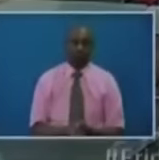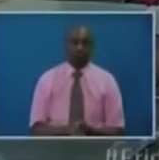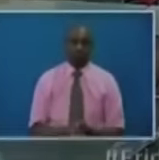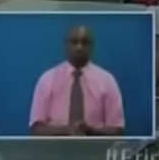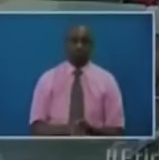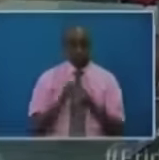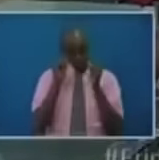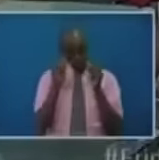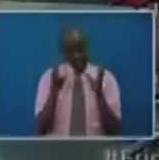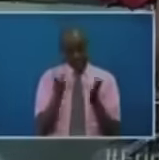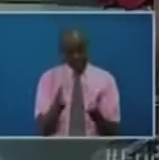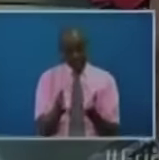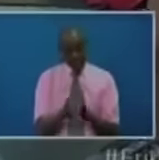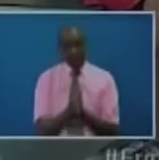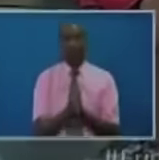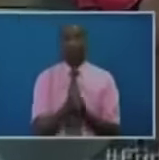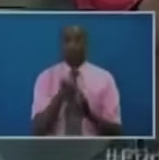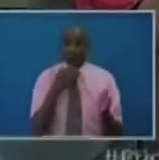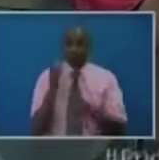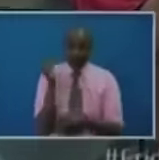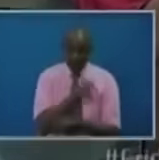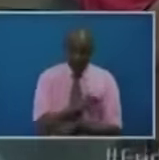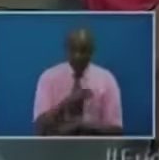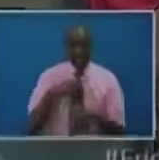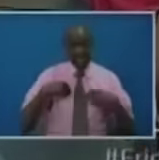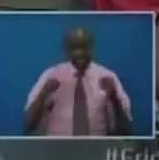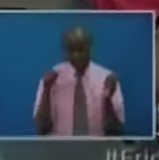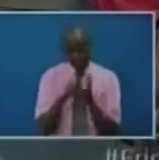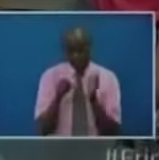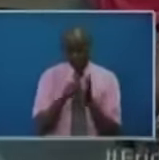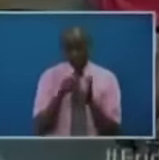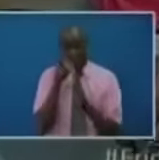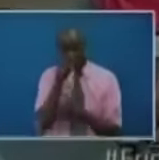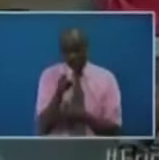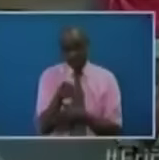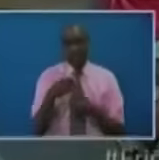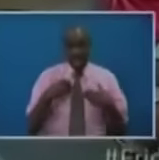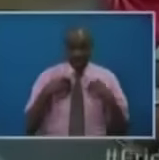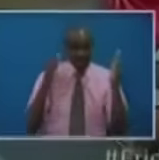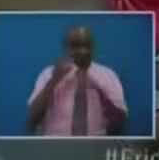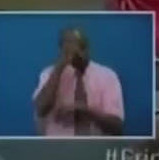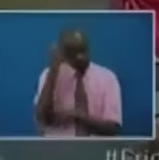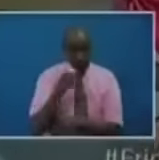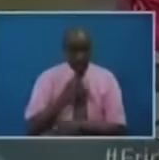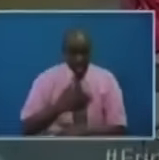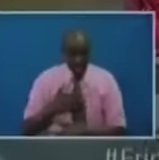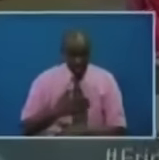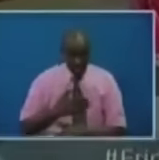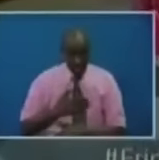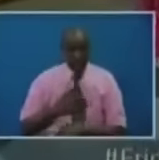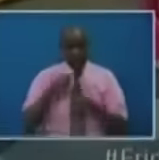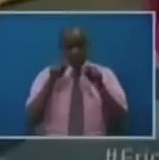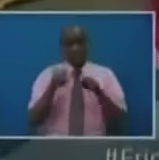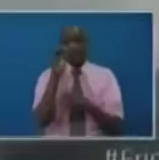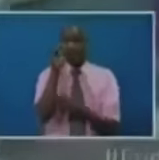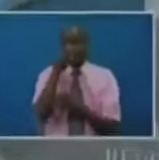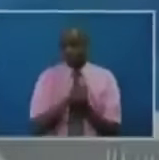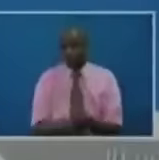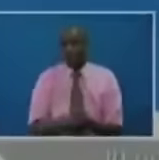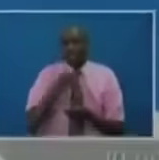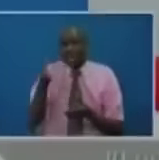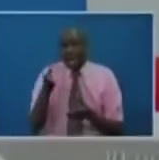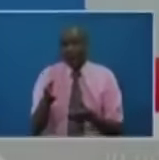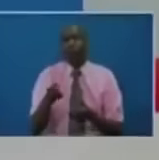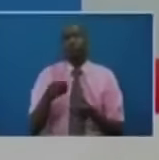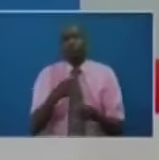All right, so before we wind up our health crisis coverage tonight, we have our big question in which today we are asking you, how has the